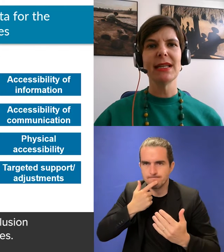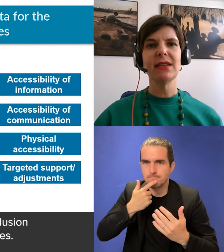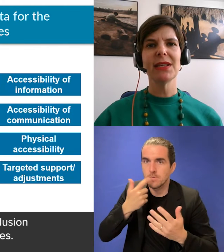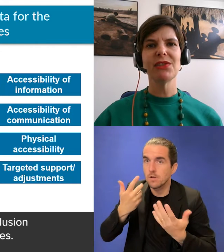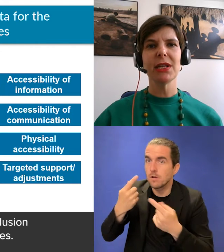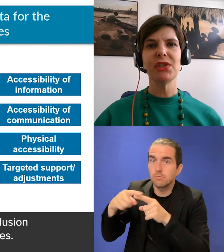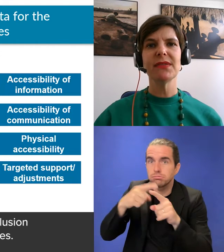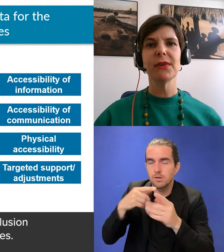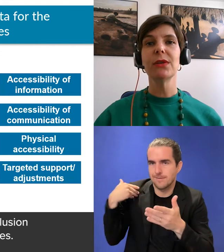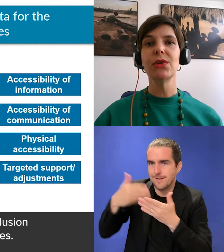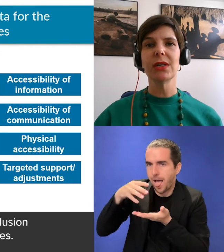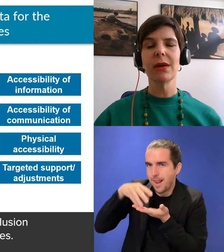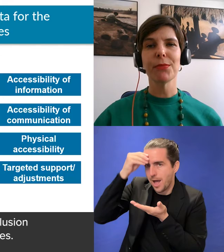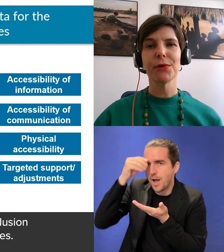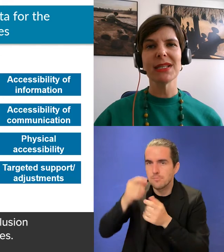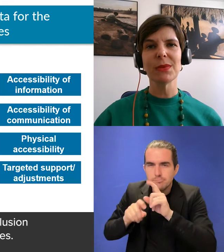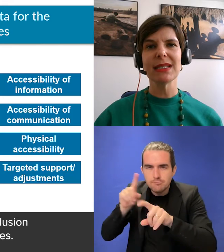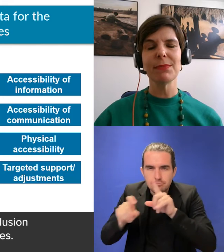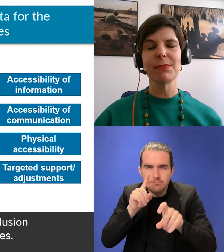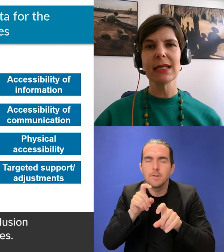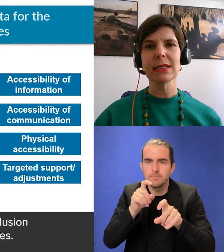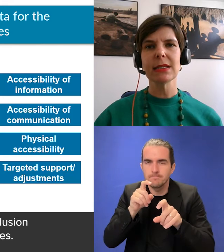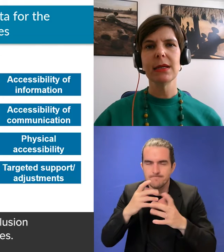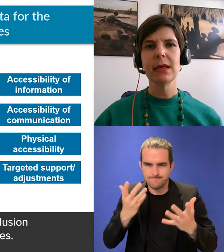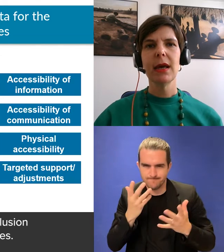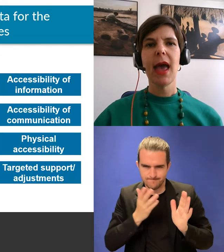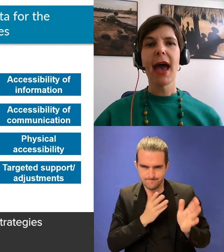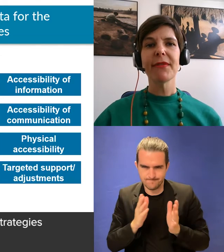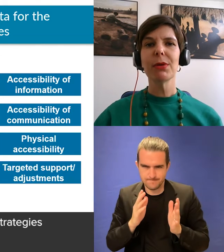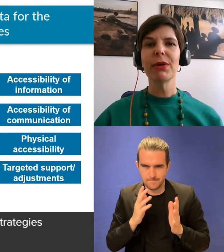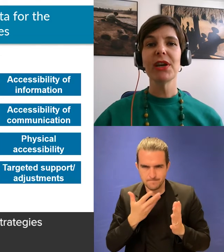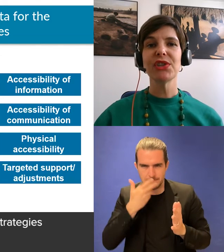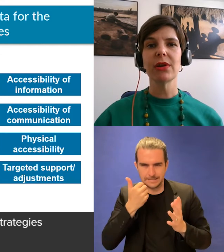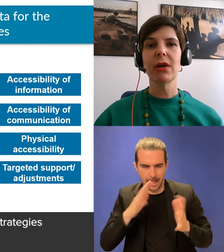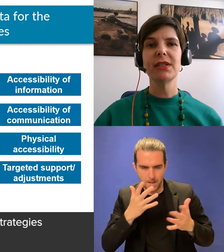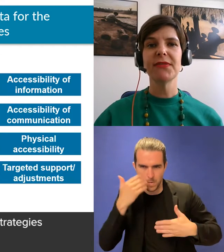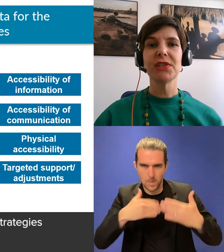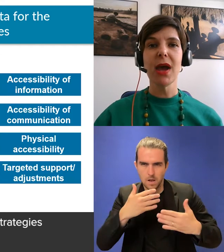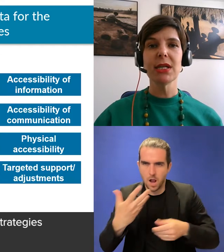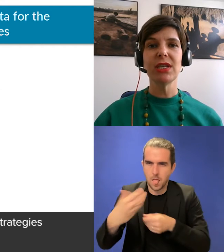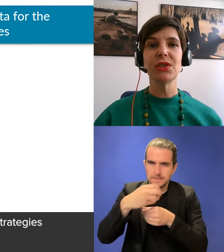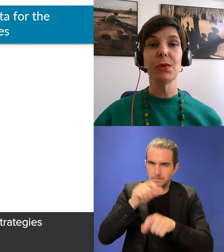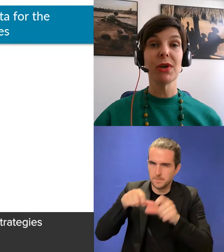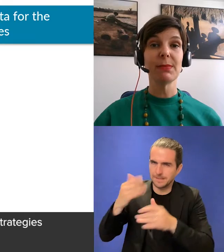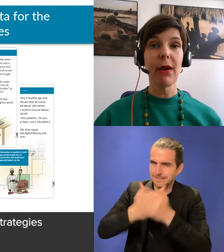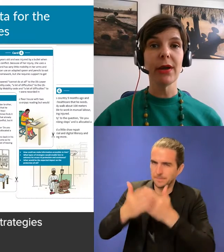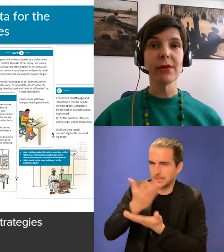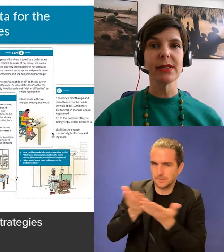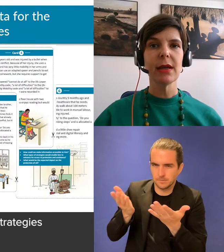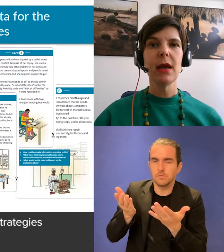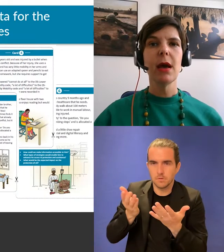participants to identify strategies for inclusion on persons with disabilities. After a refresher on different strategies to